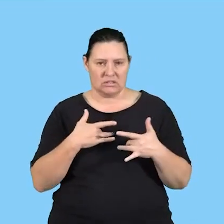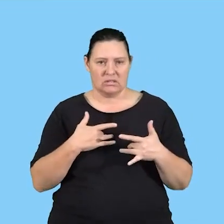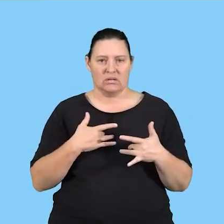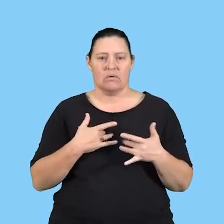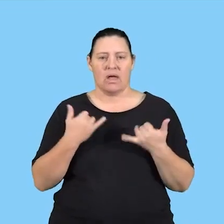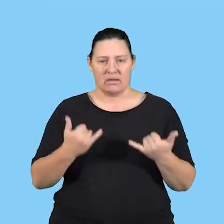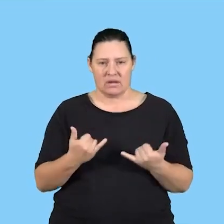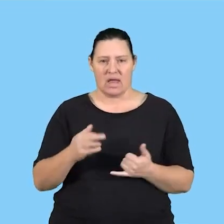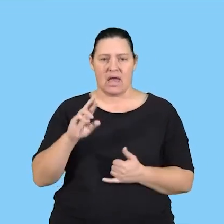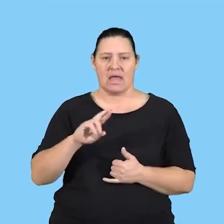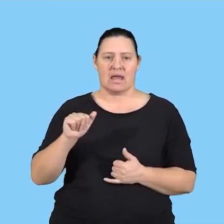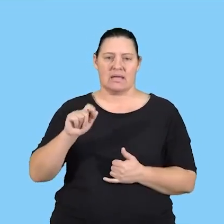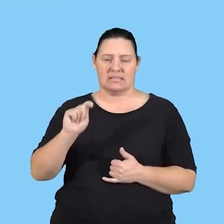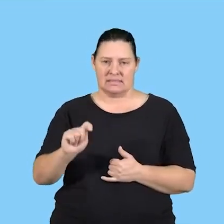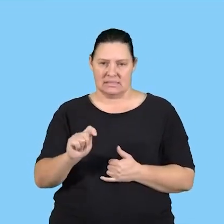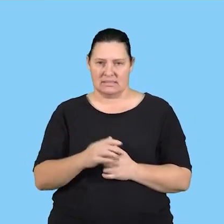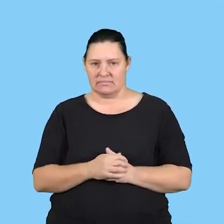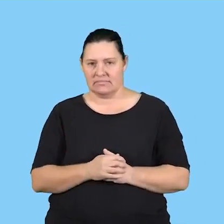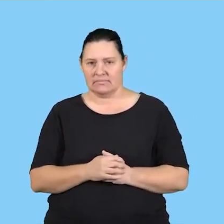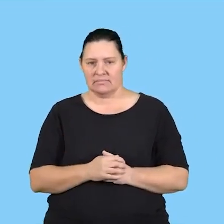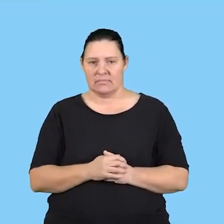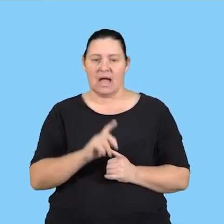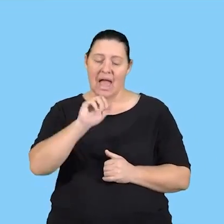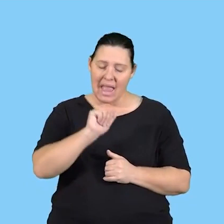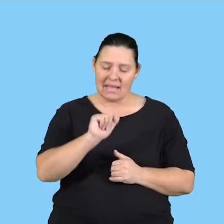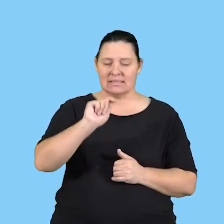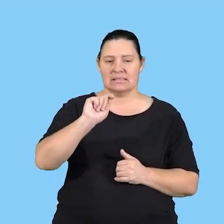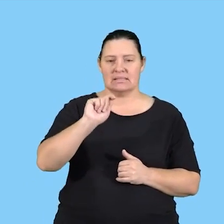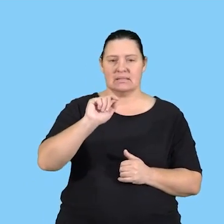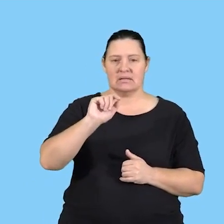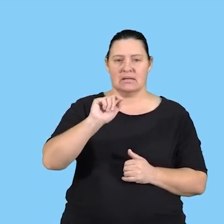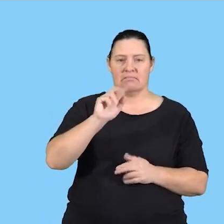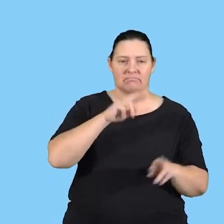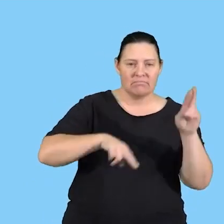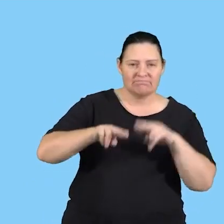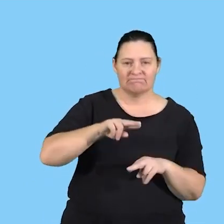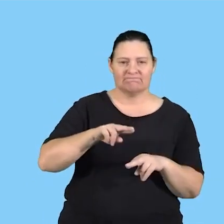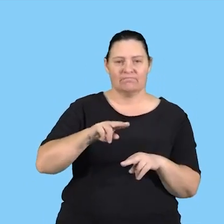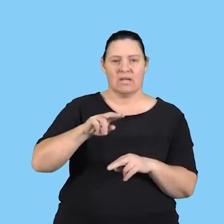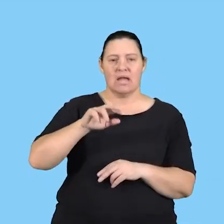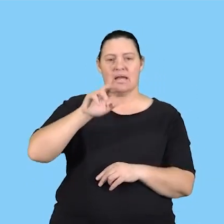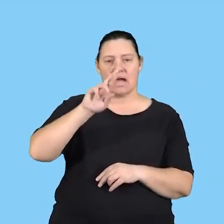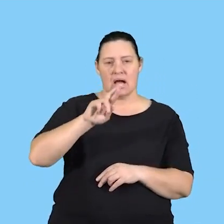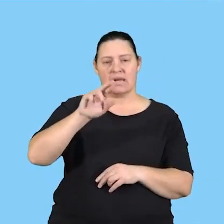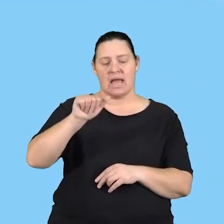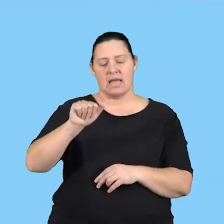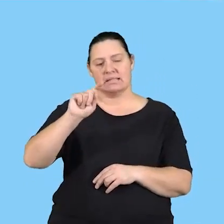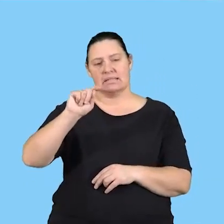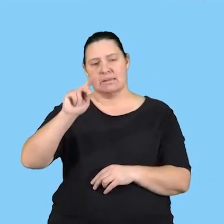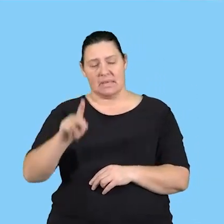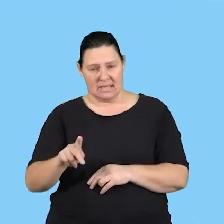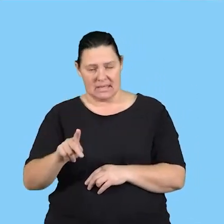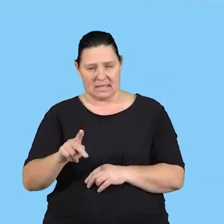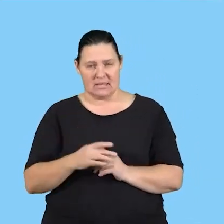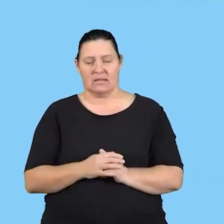current revised ATPs. When we are talking about the current revised ATPs, we are